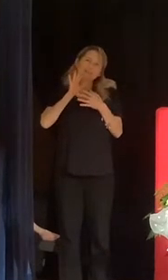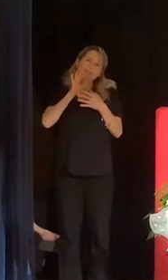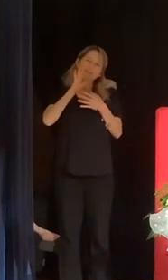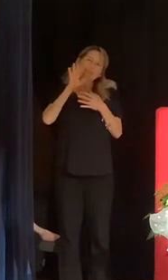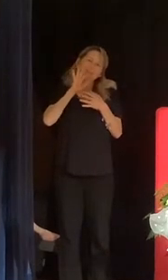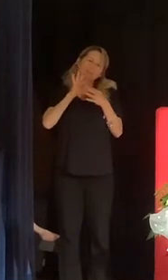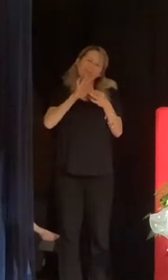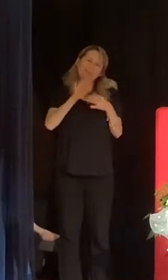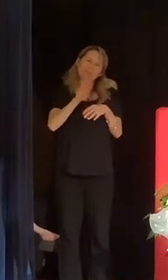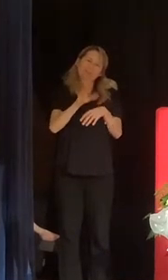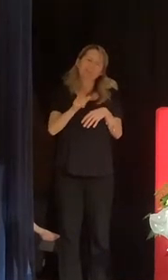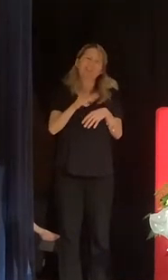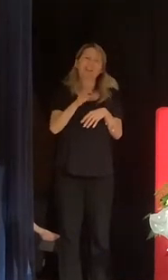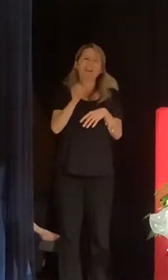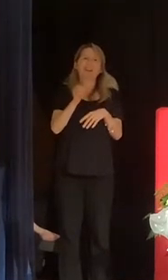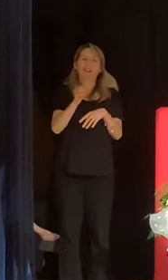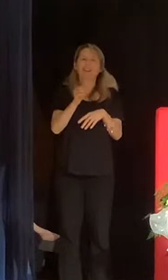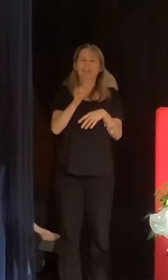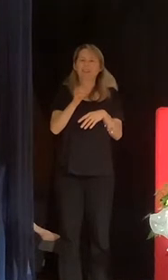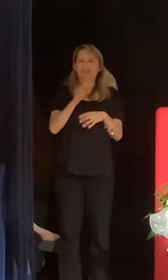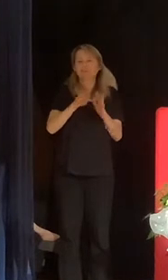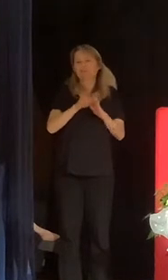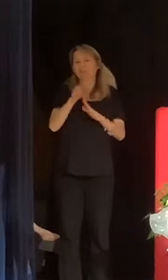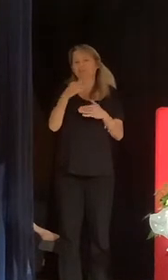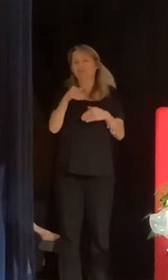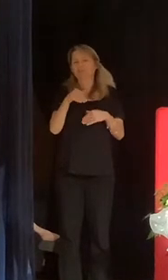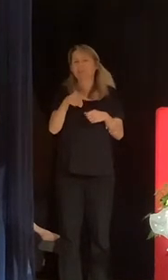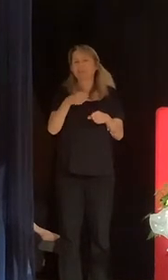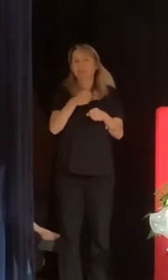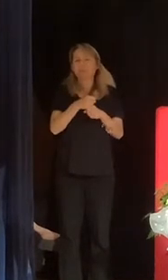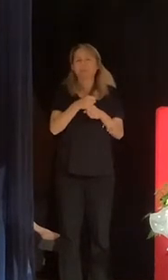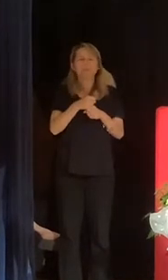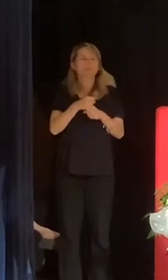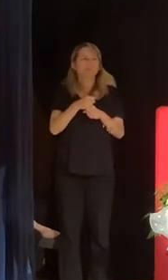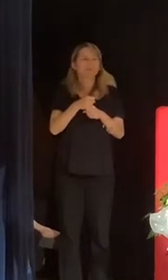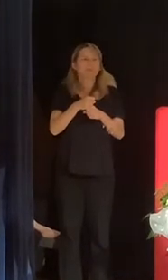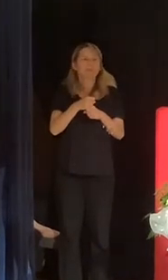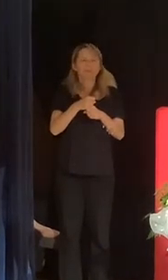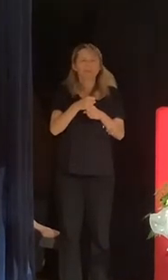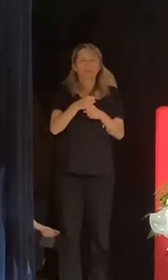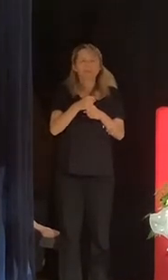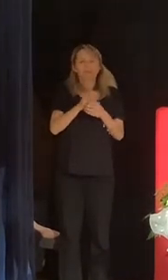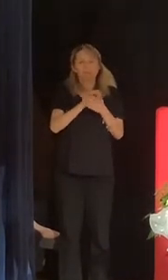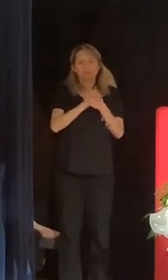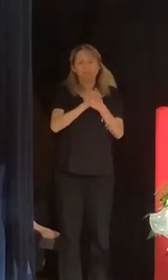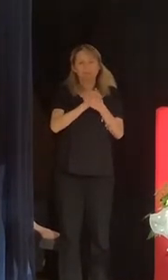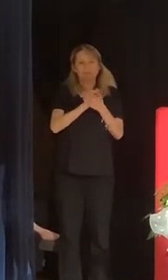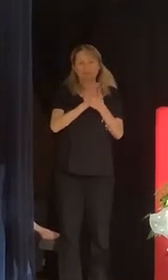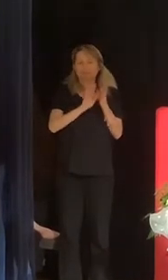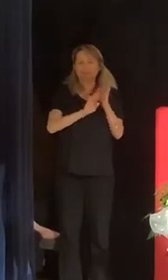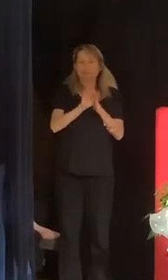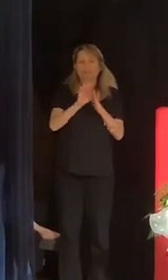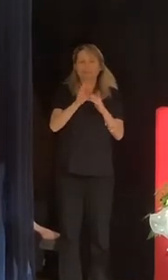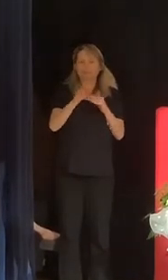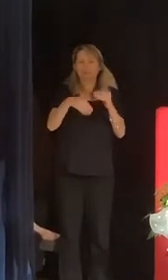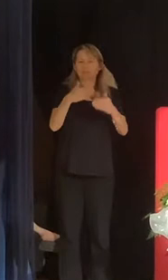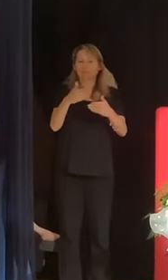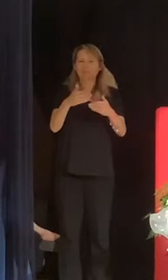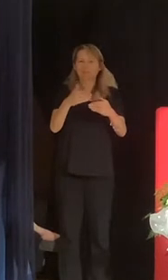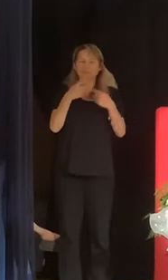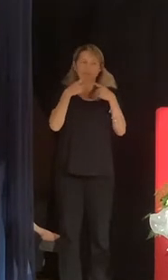definitely showed great maturation over his years at Drewry. Congratulations on all of your progress and all of